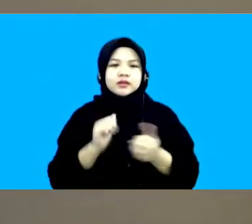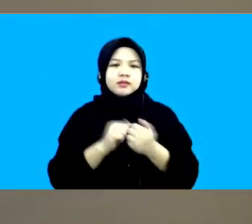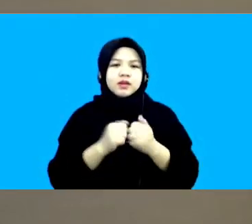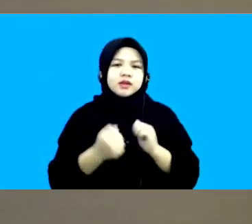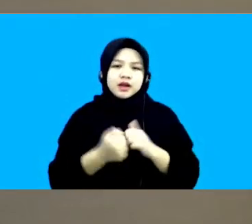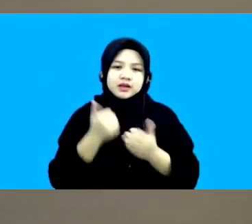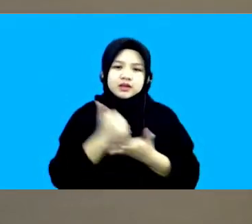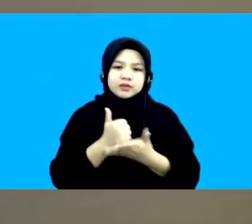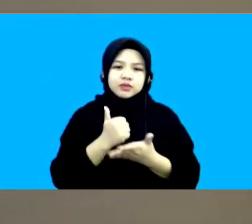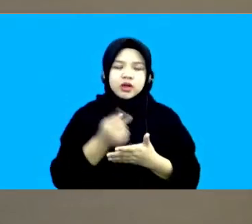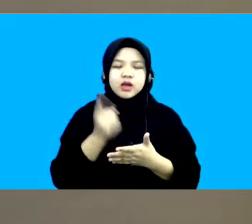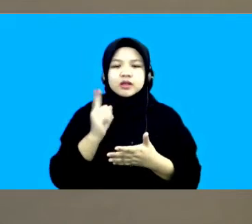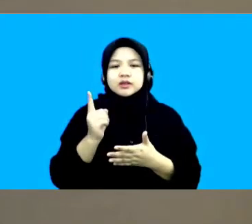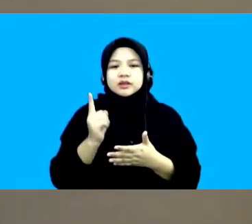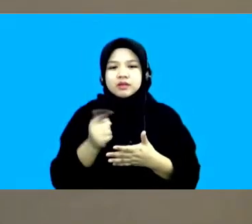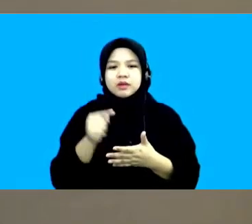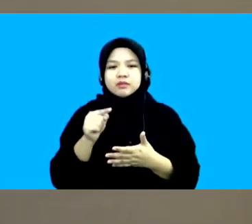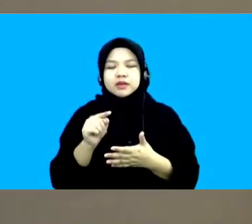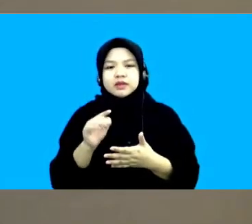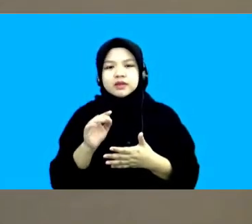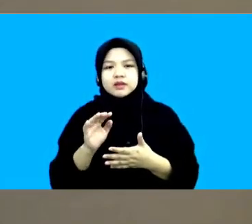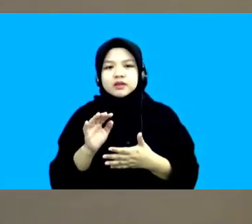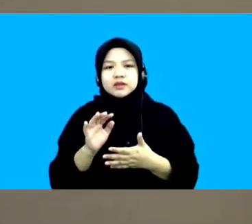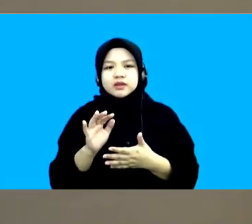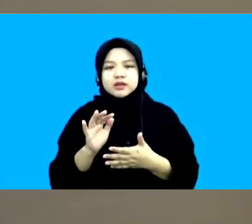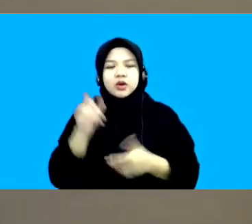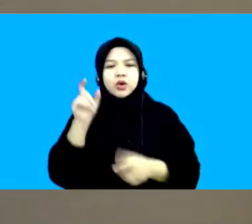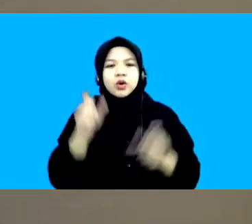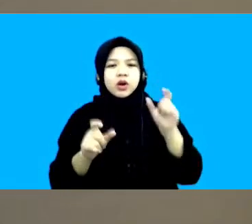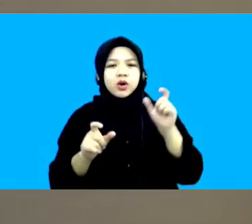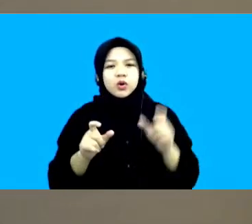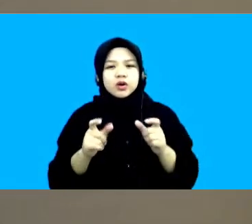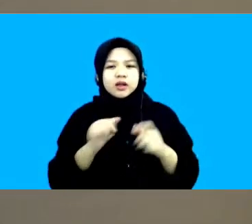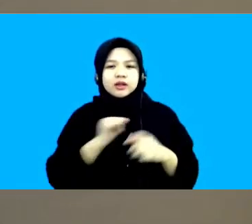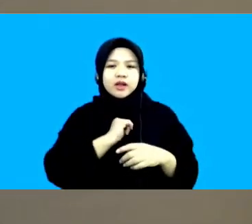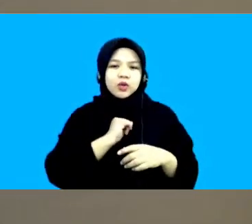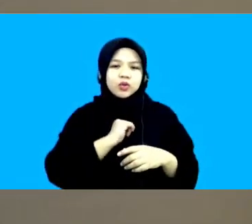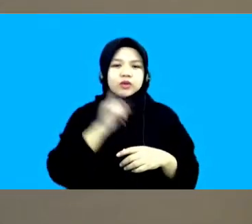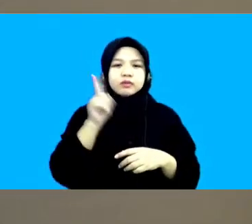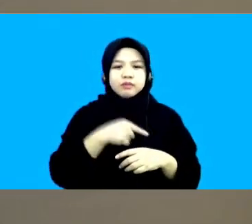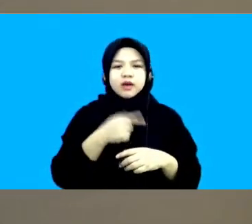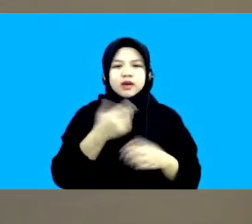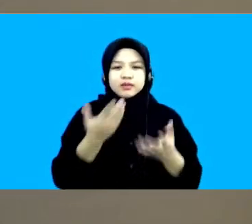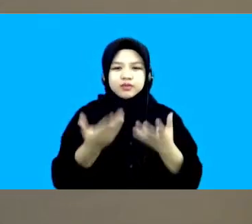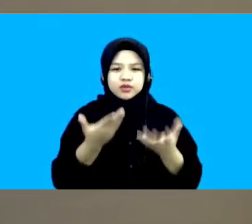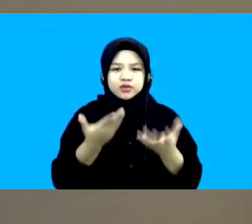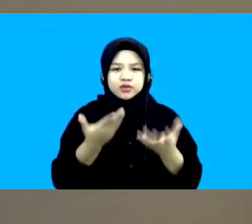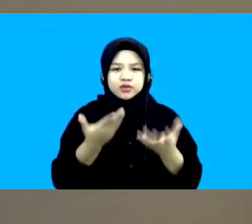not really utilized directly, but I believe indirectly, in my experience in